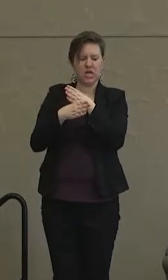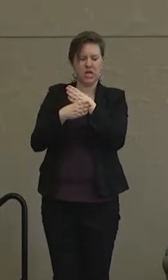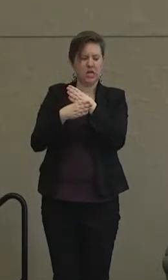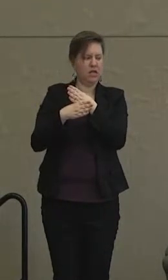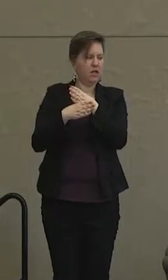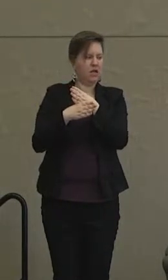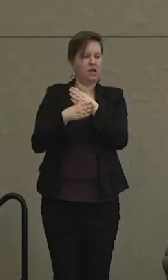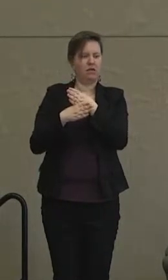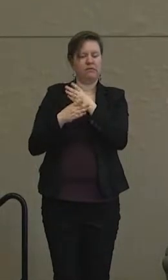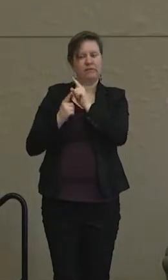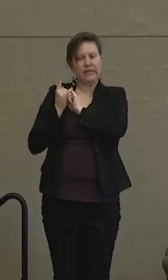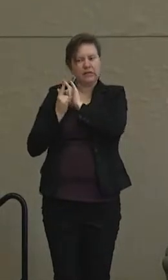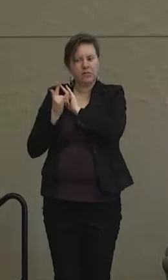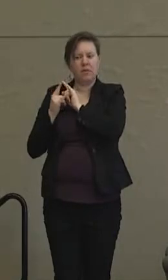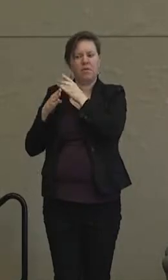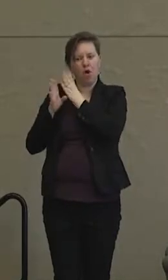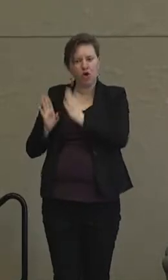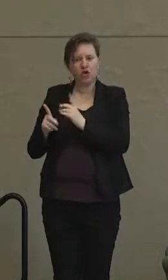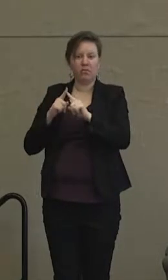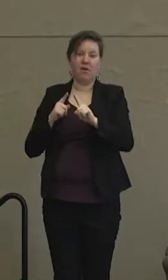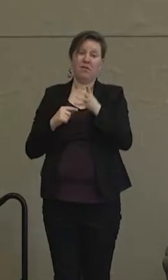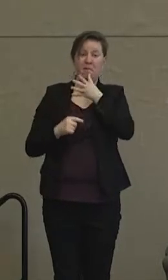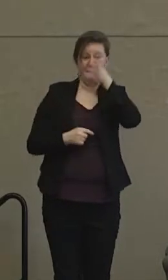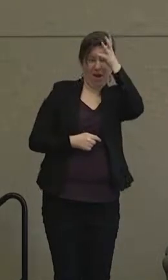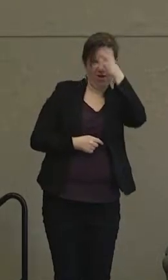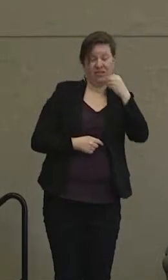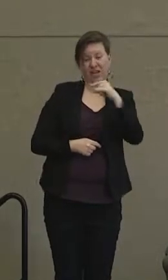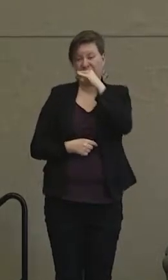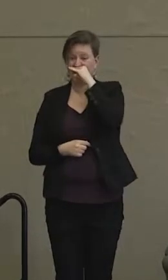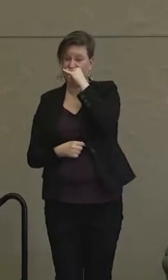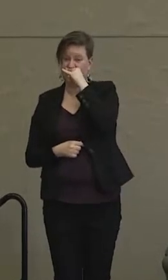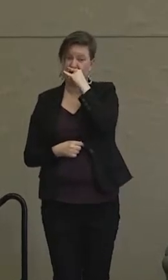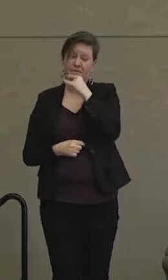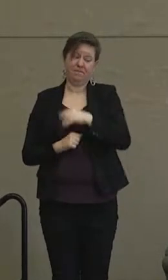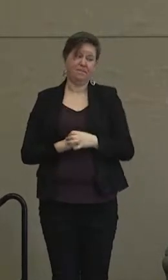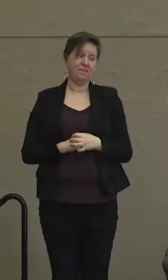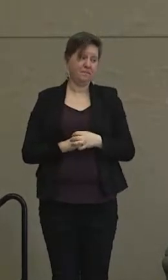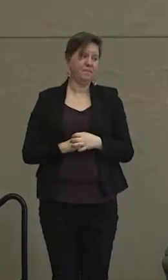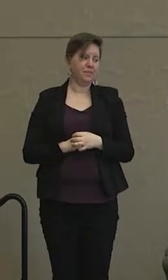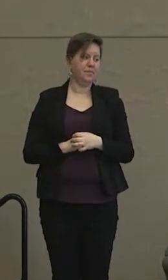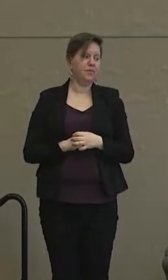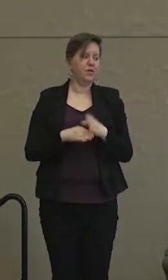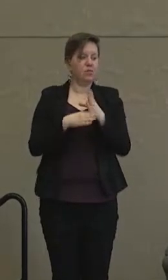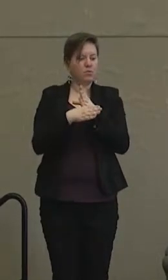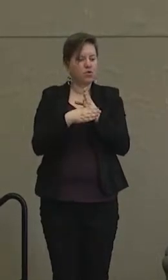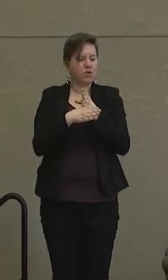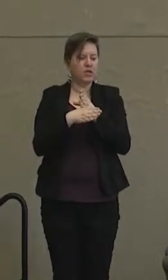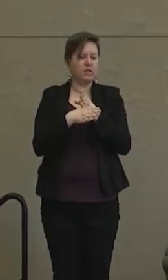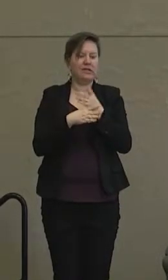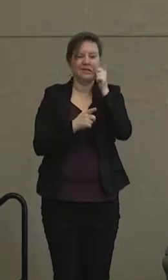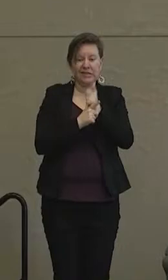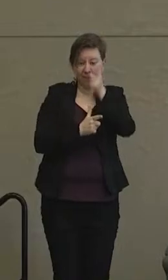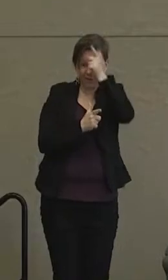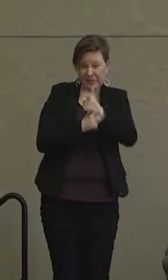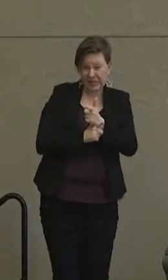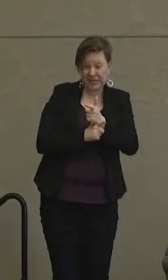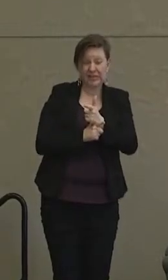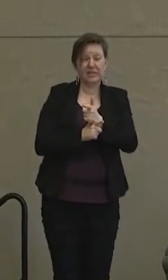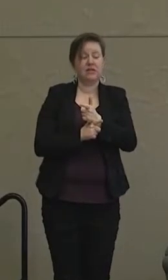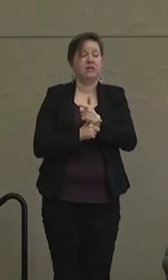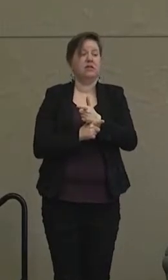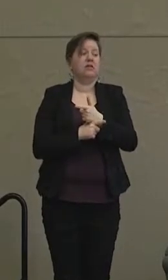not just between intimate partners, but actually between parents and children, between siblings. And